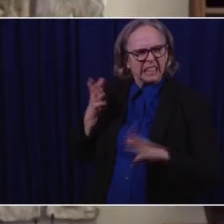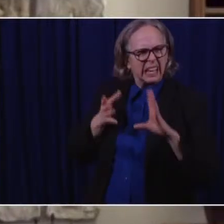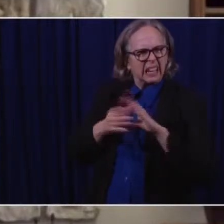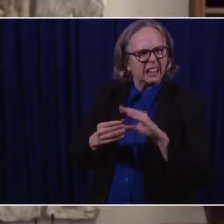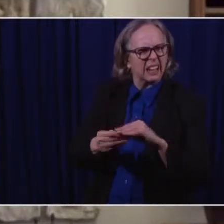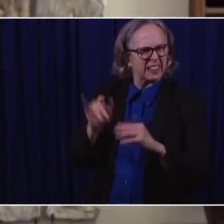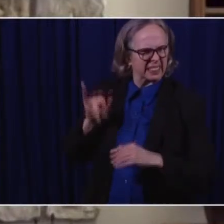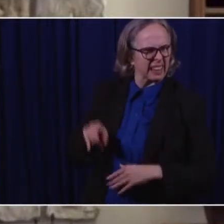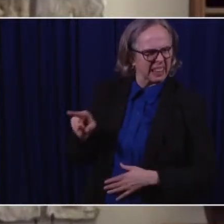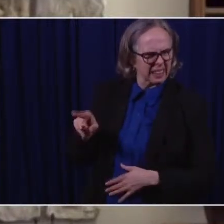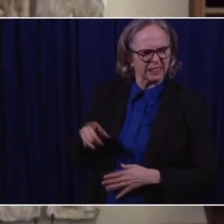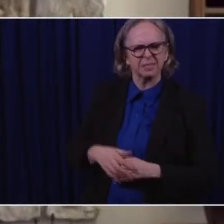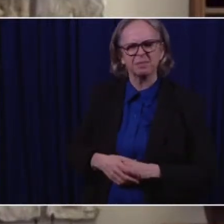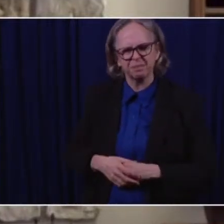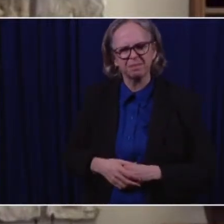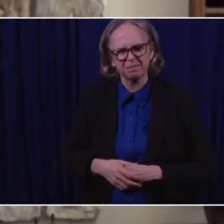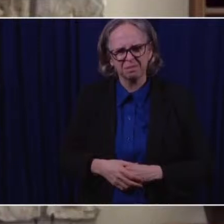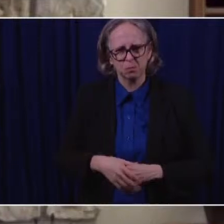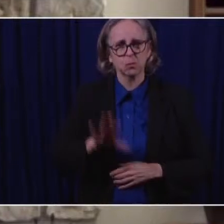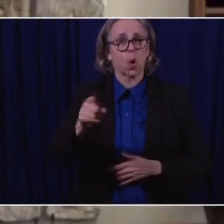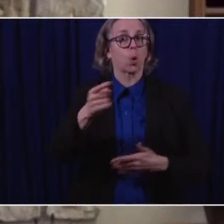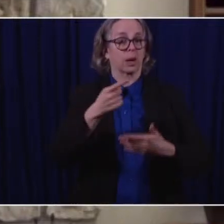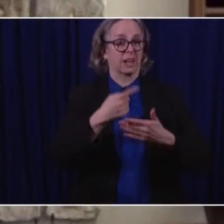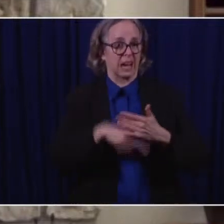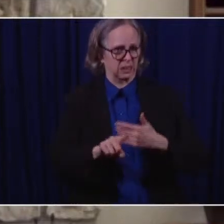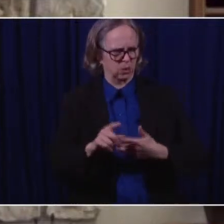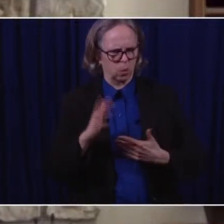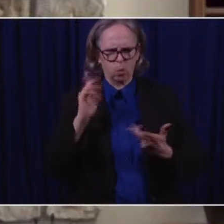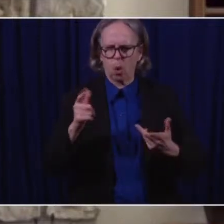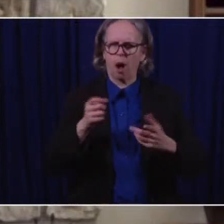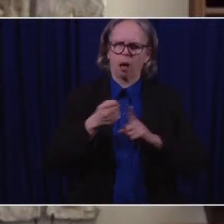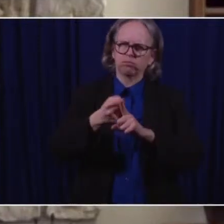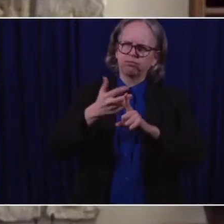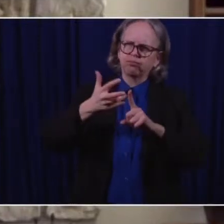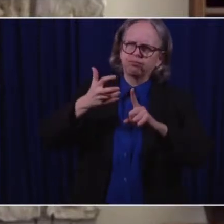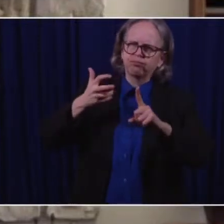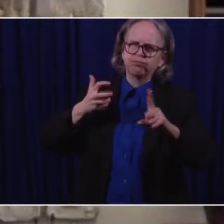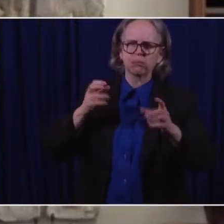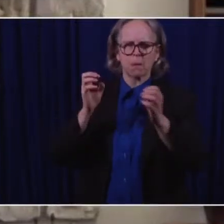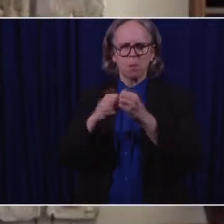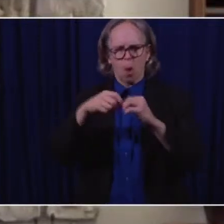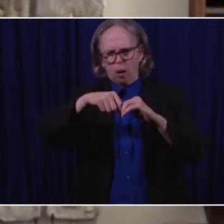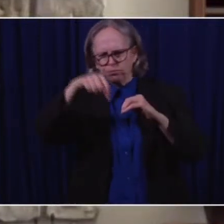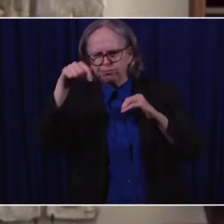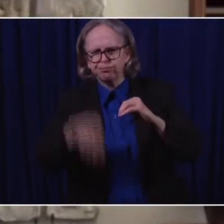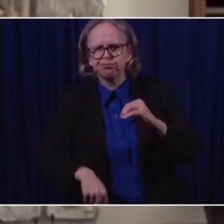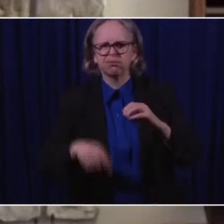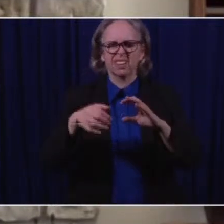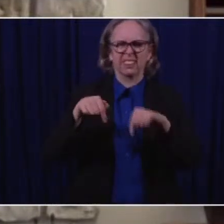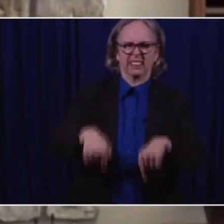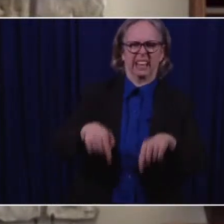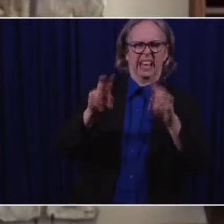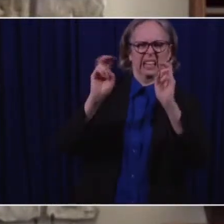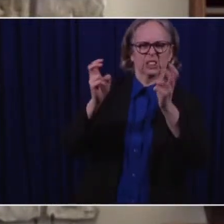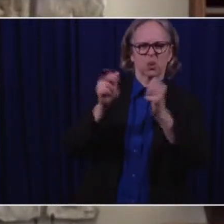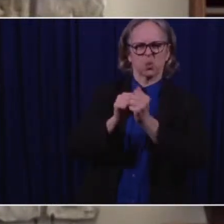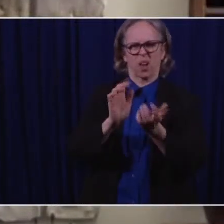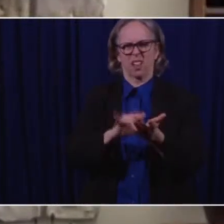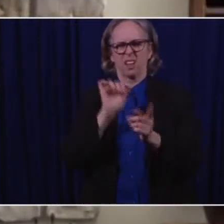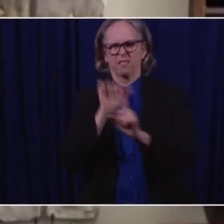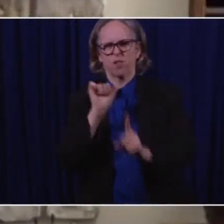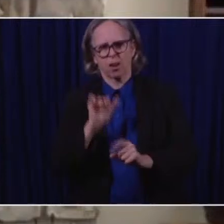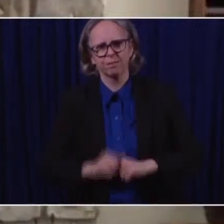you'll get the chance to hear from one of these experts who deals with these things every day in the private sector. So this is what certainly the private sector